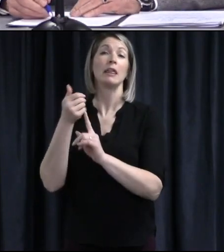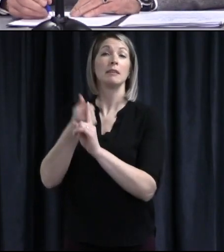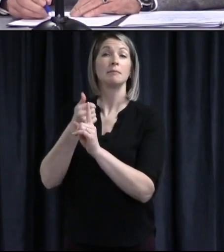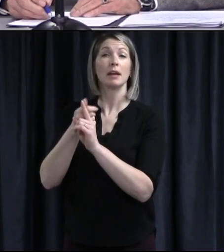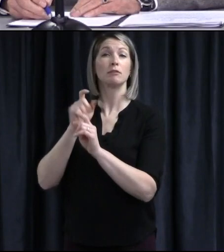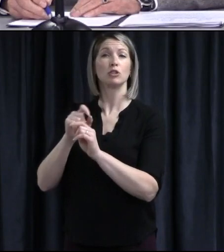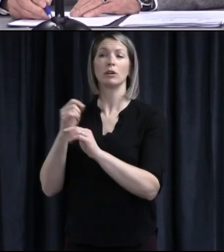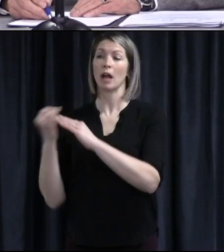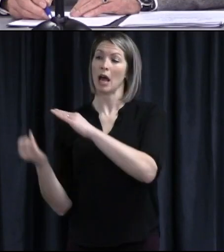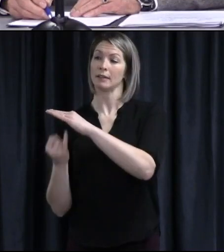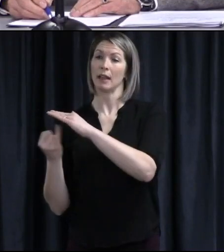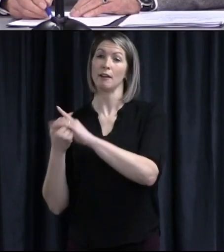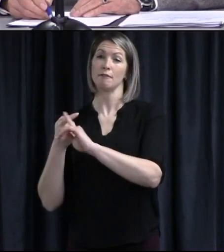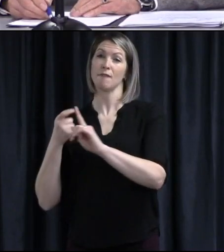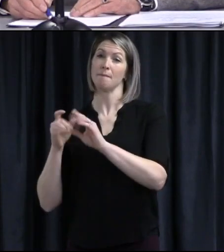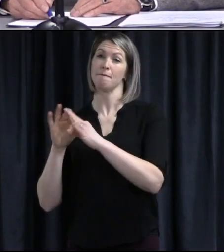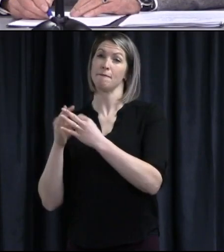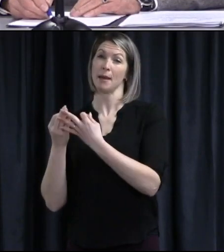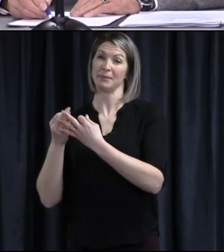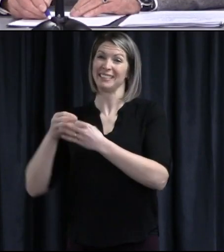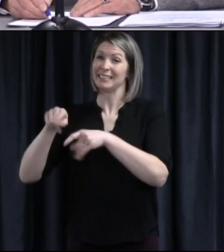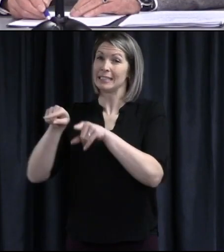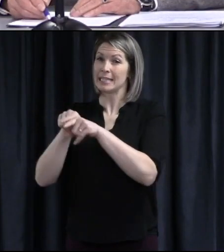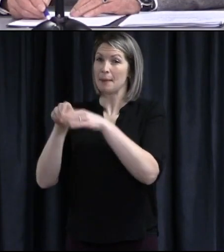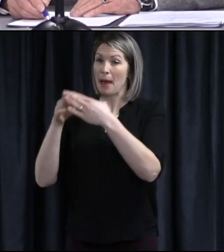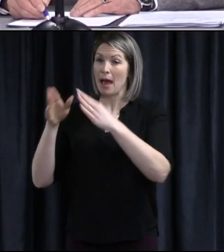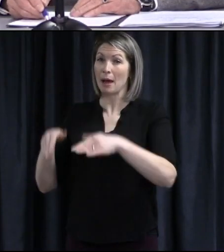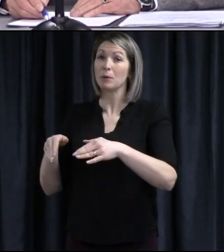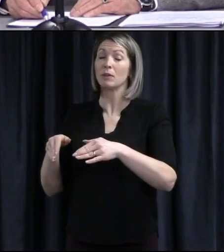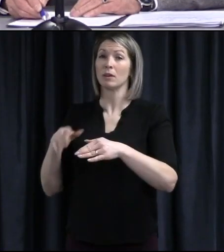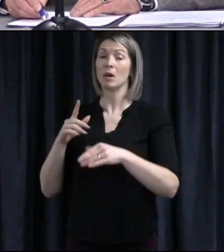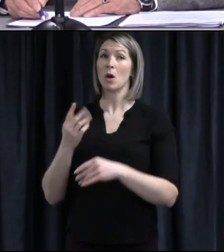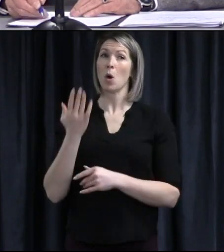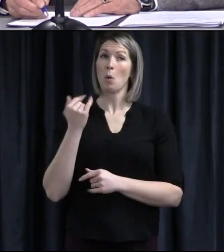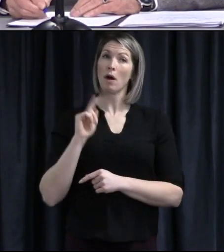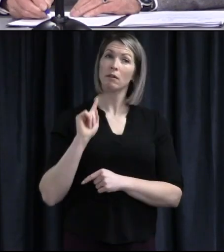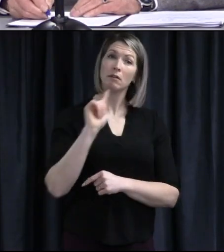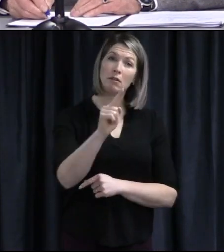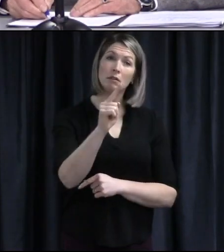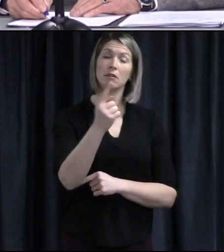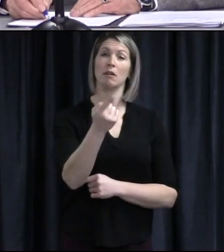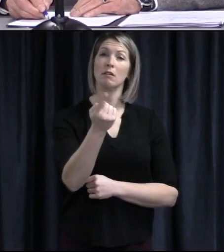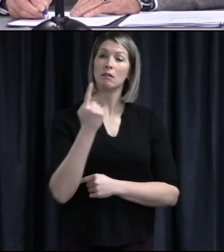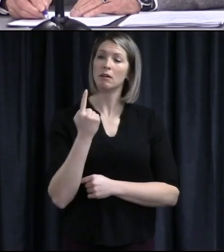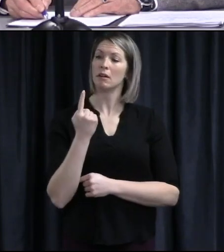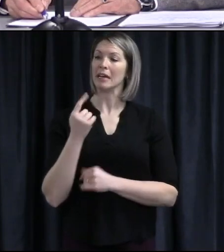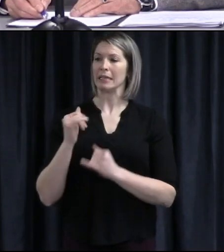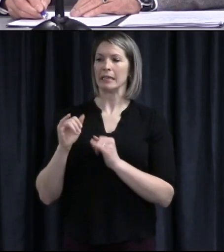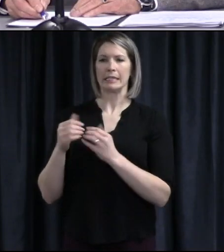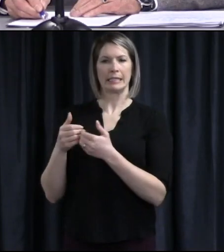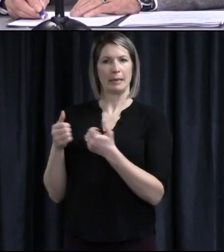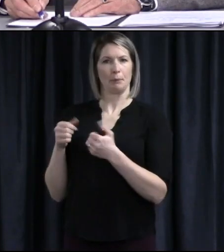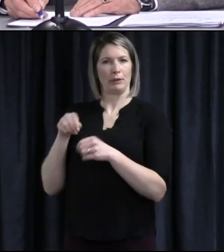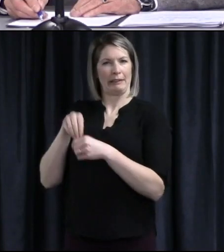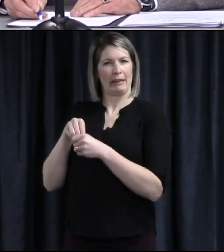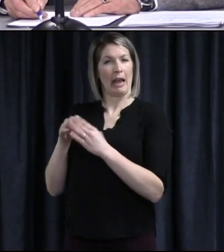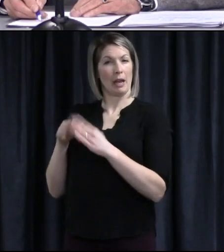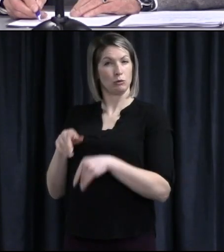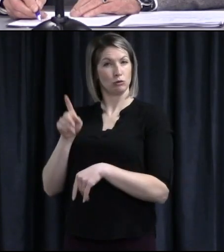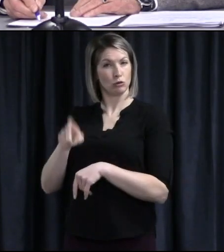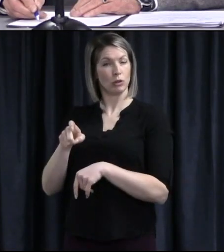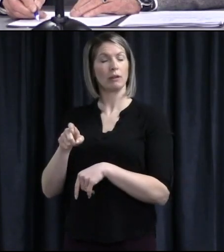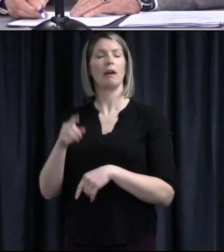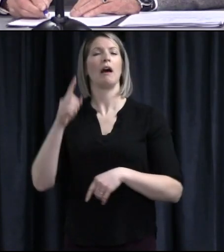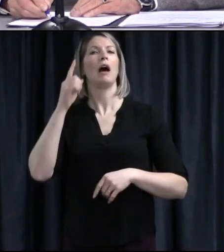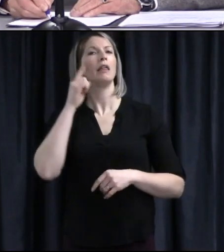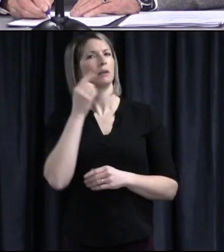self-quarantine from their family members or those they live with once they return from work each day? I think it's a very